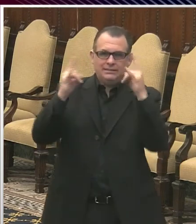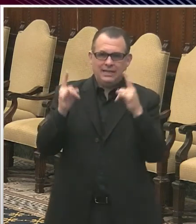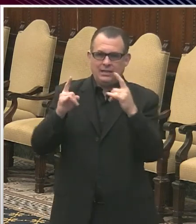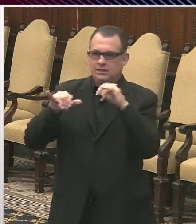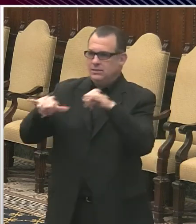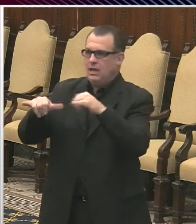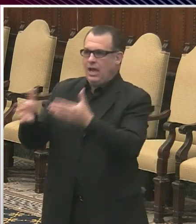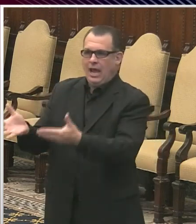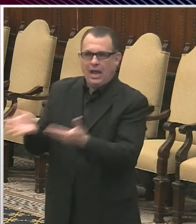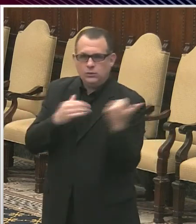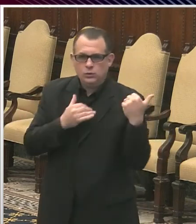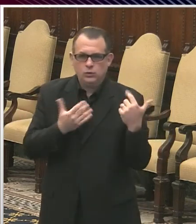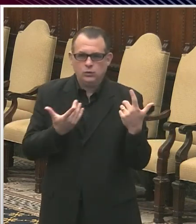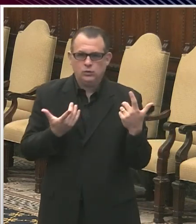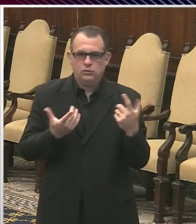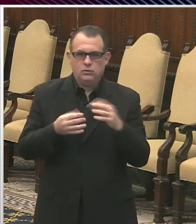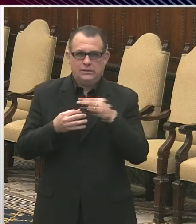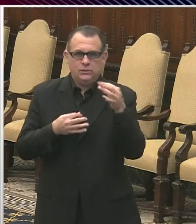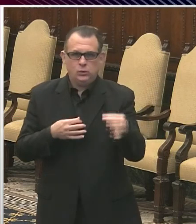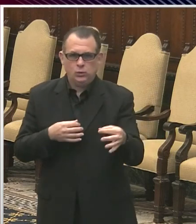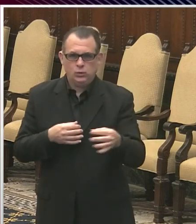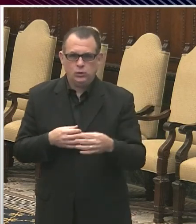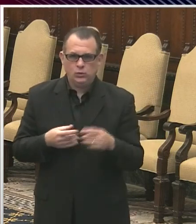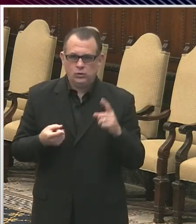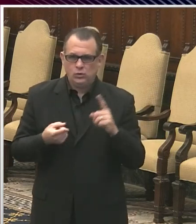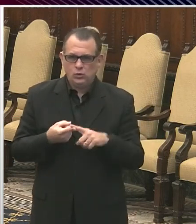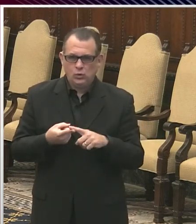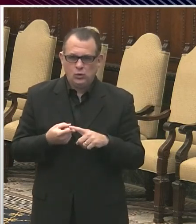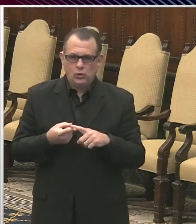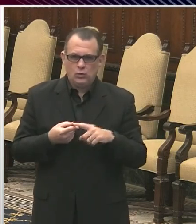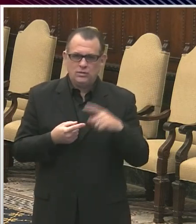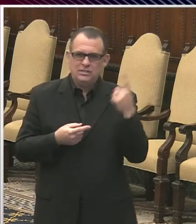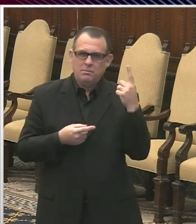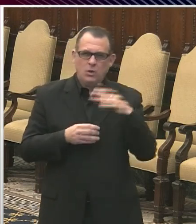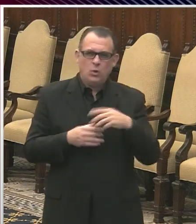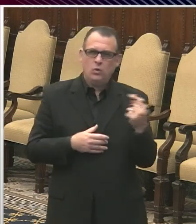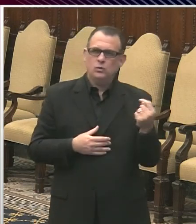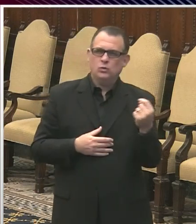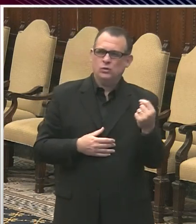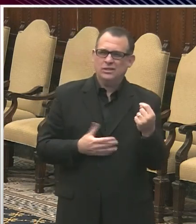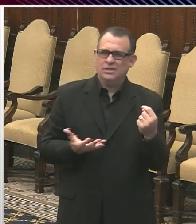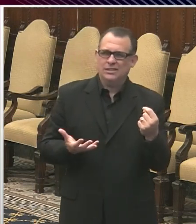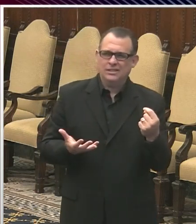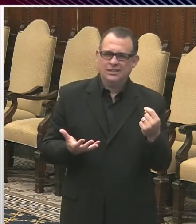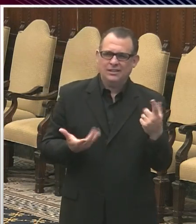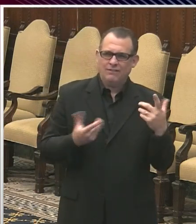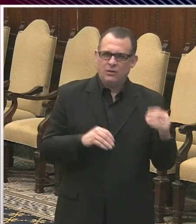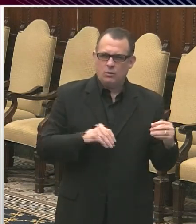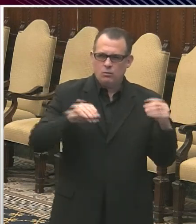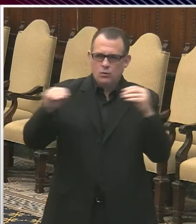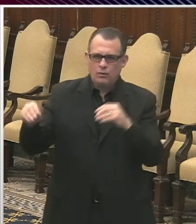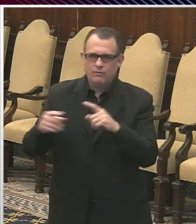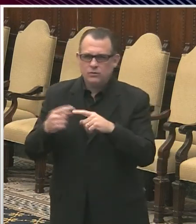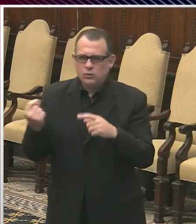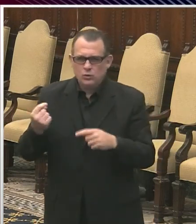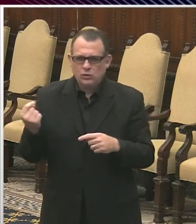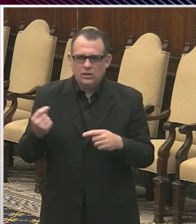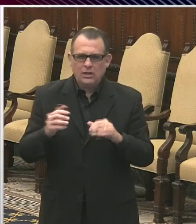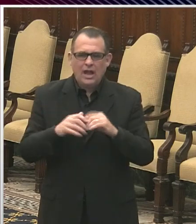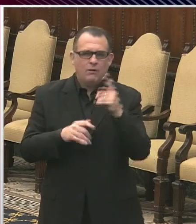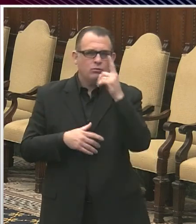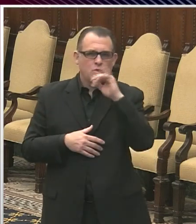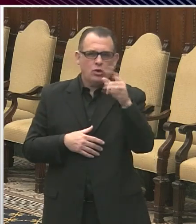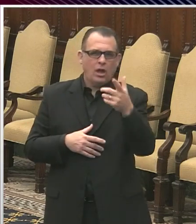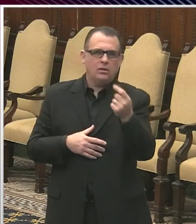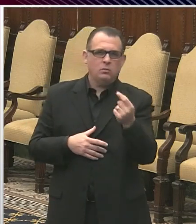it was moved to likely Tuesday, but I wanted to double check if you have any details of how that's going to work.